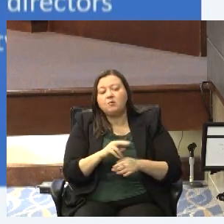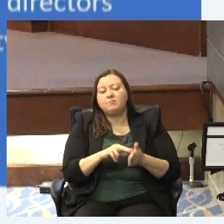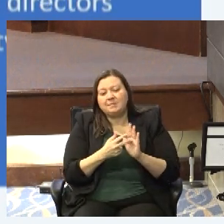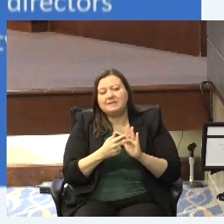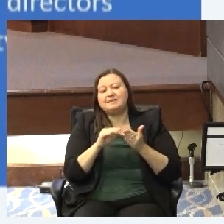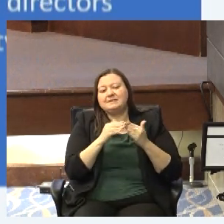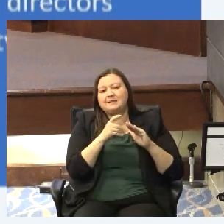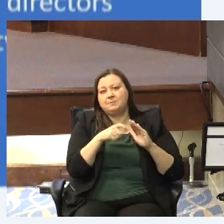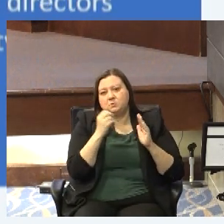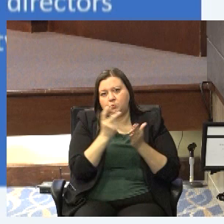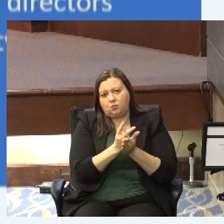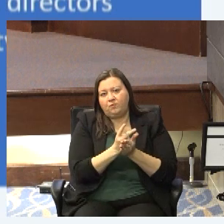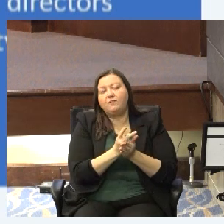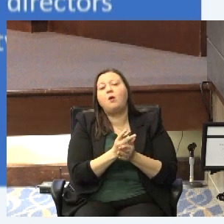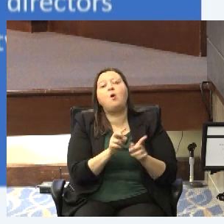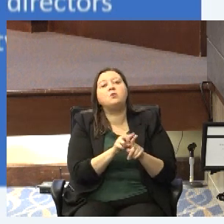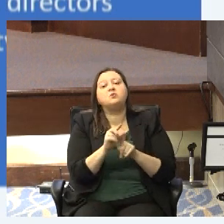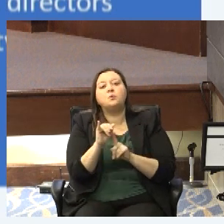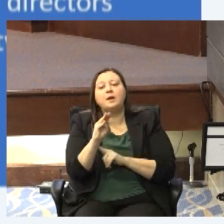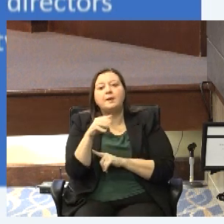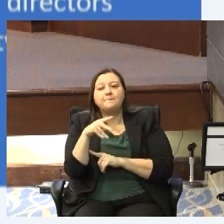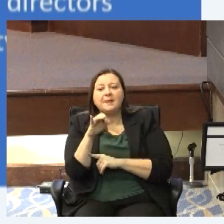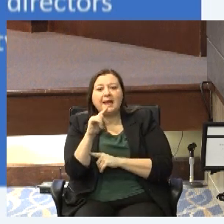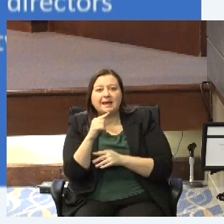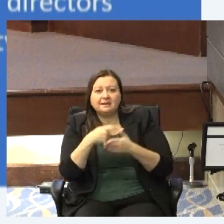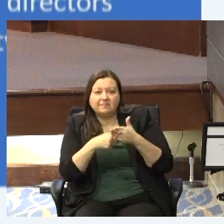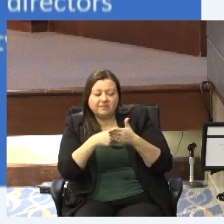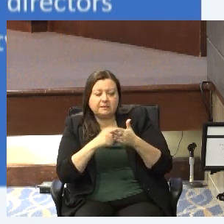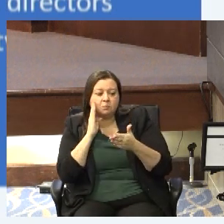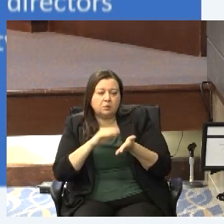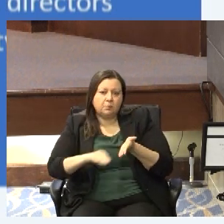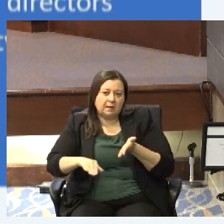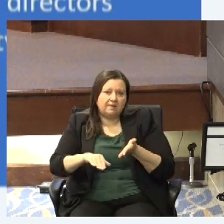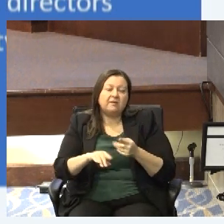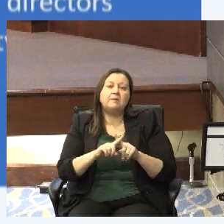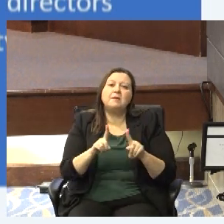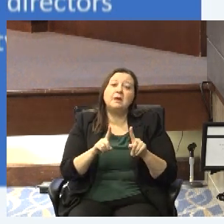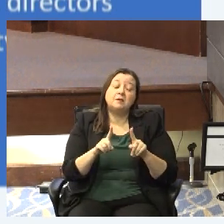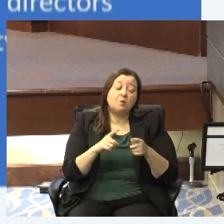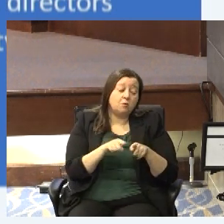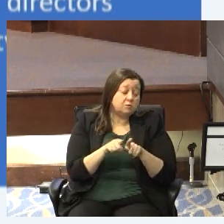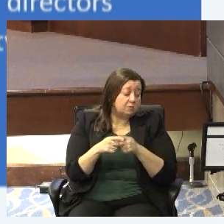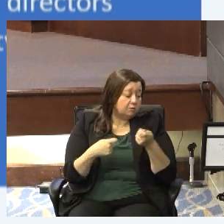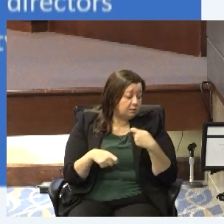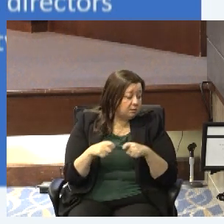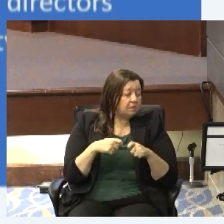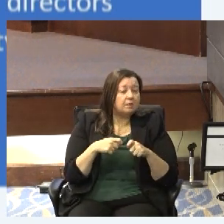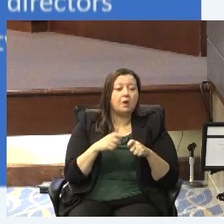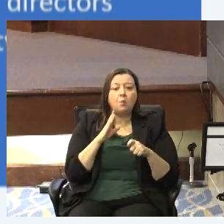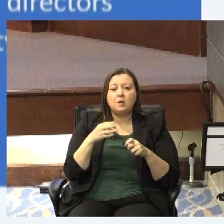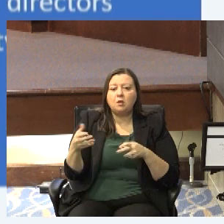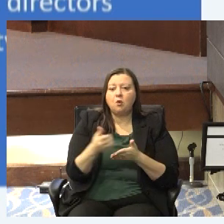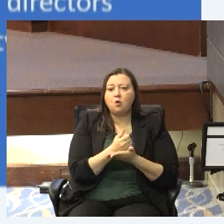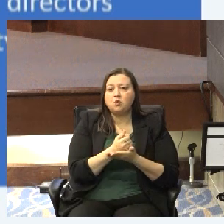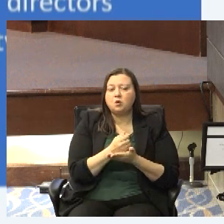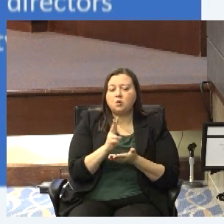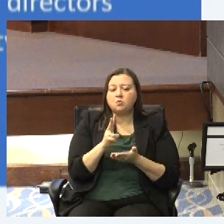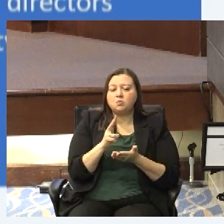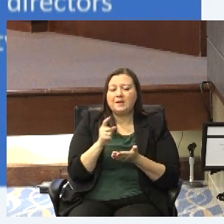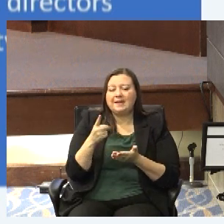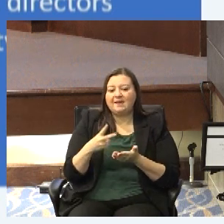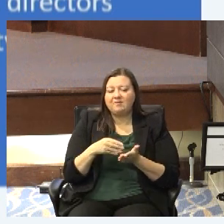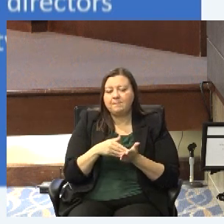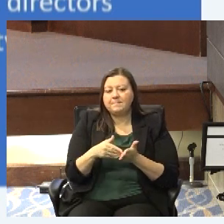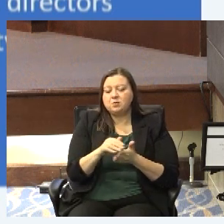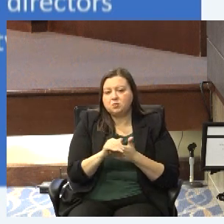The city would waive impact fees, but in lieu of that, the developer will make two $1.5 million payments to the city, one upon